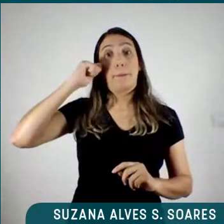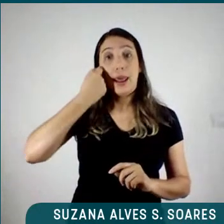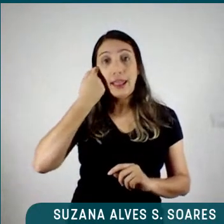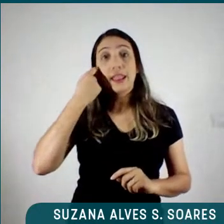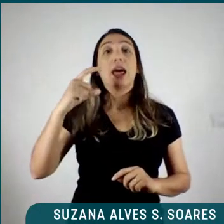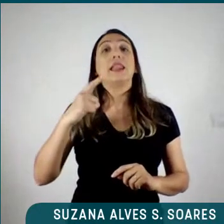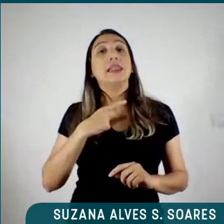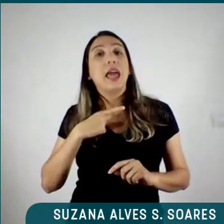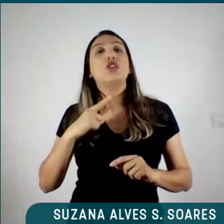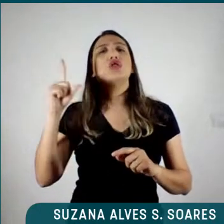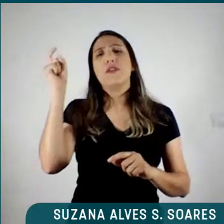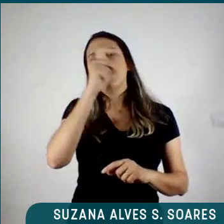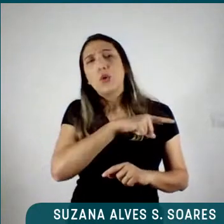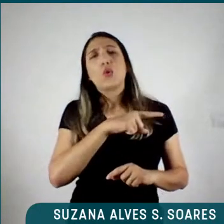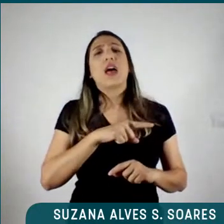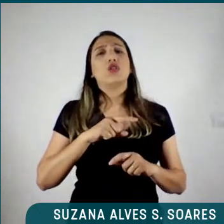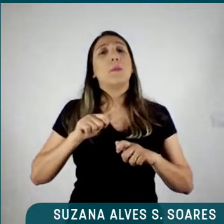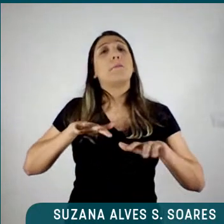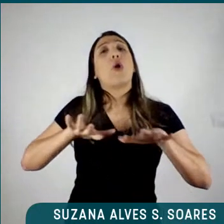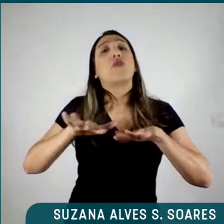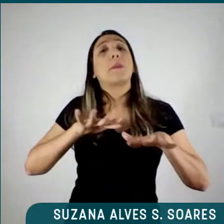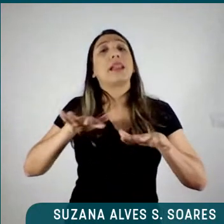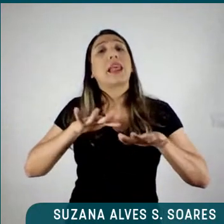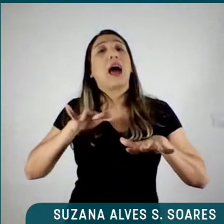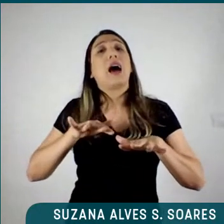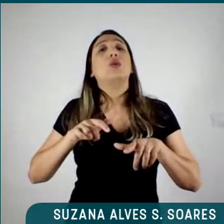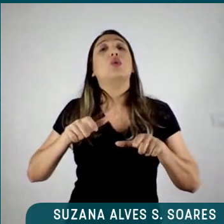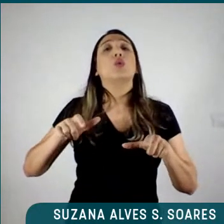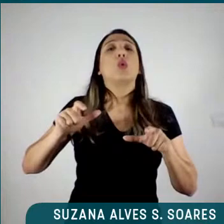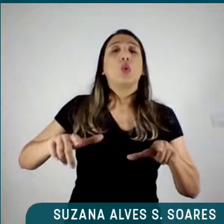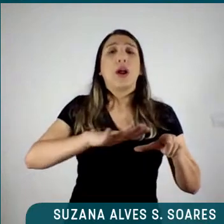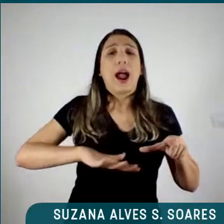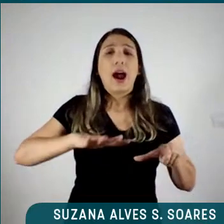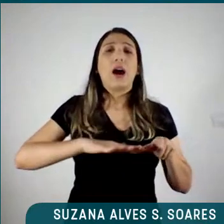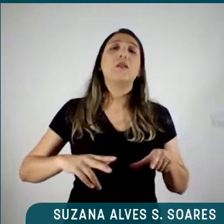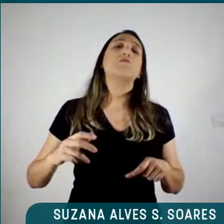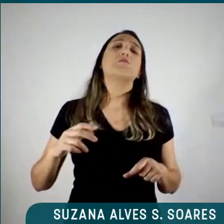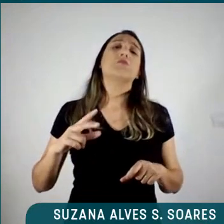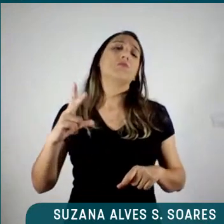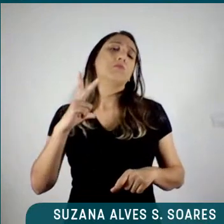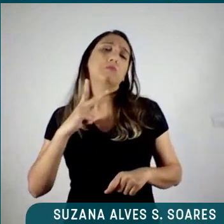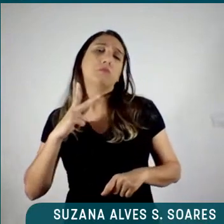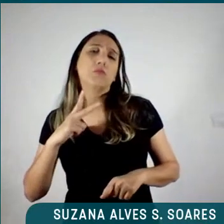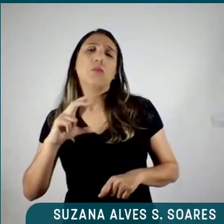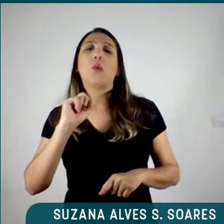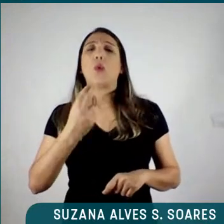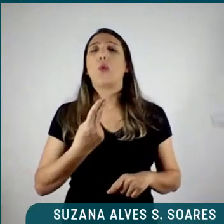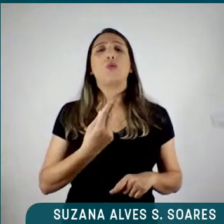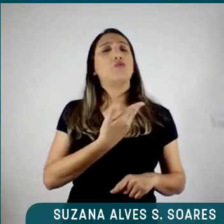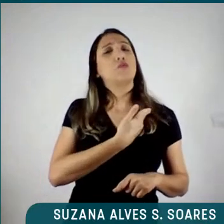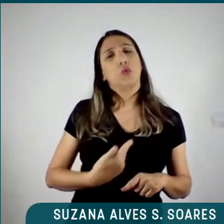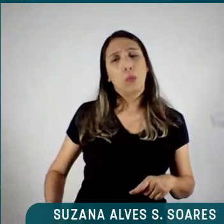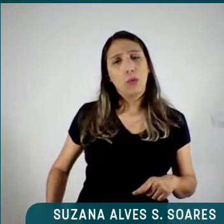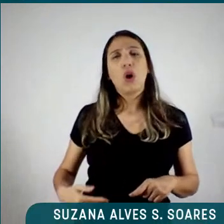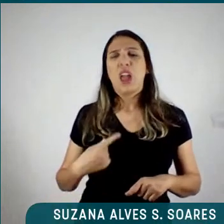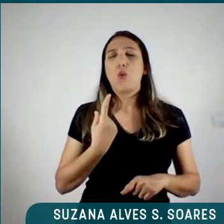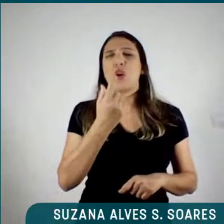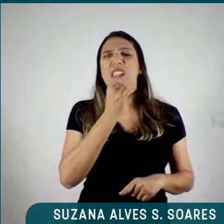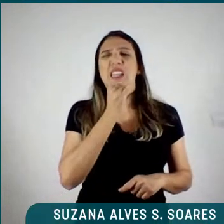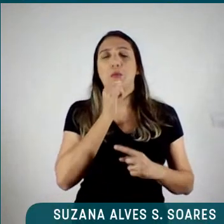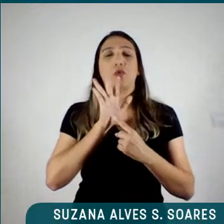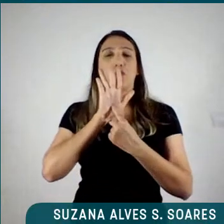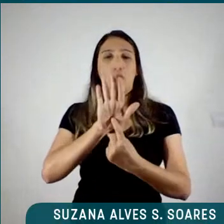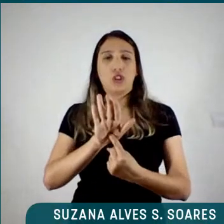The same way that Black people have a difficulty in moving from a space to another, so they have